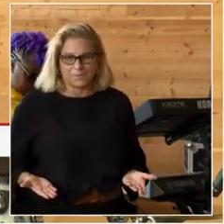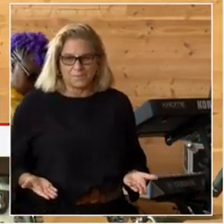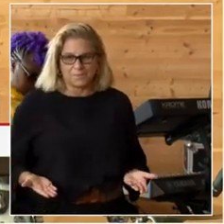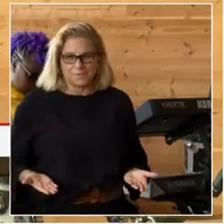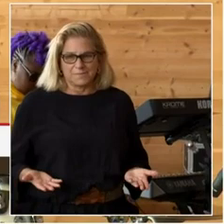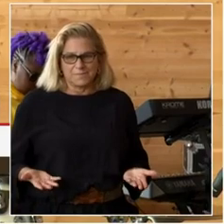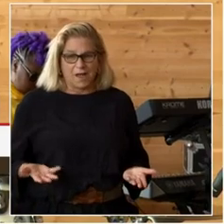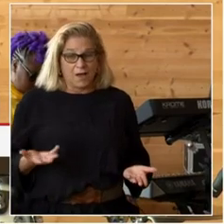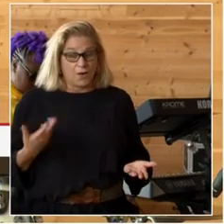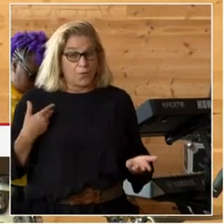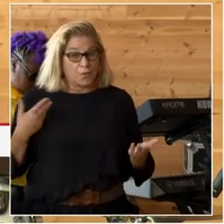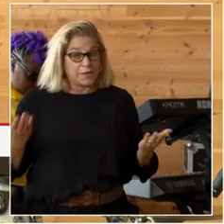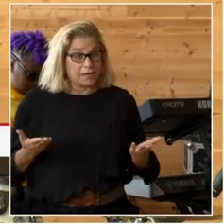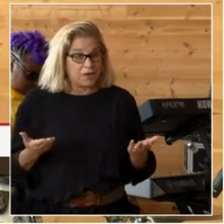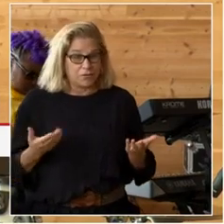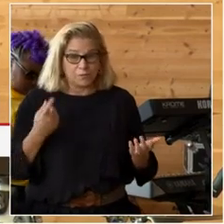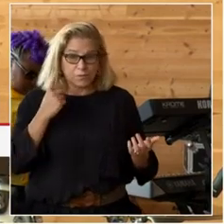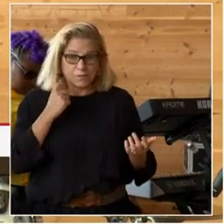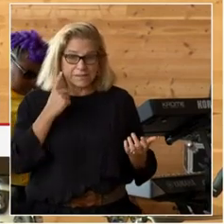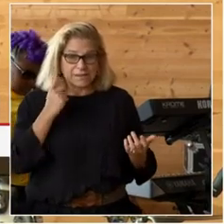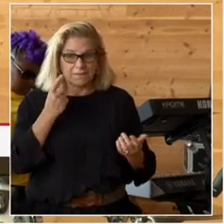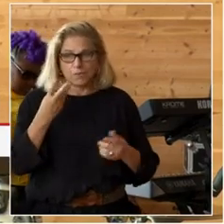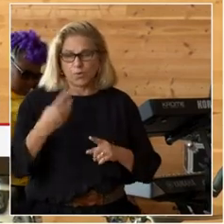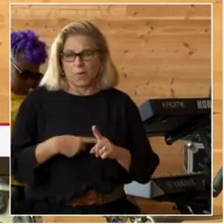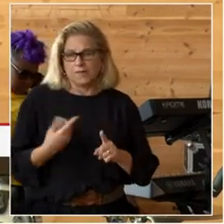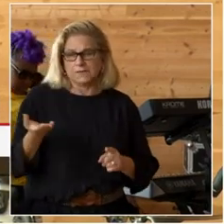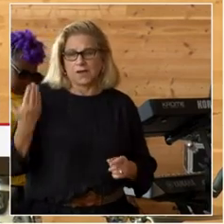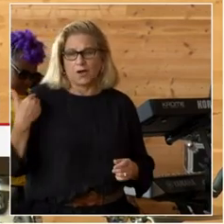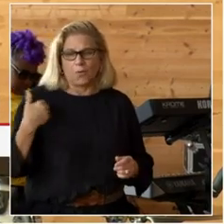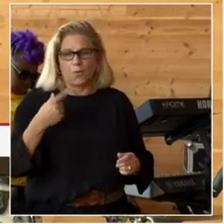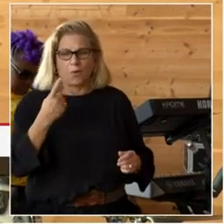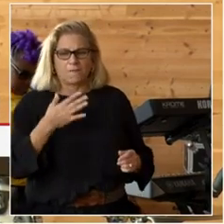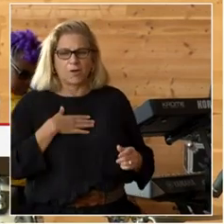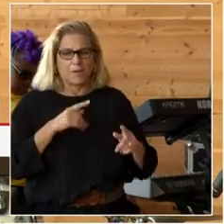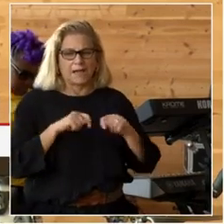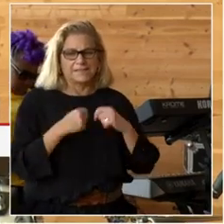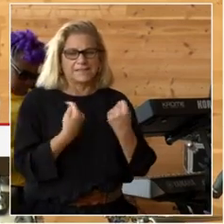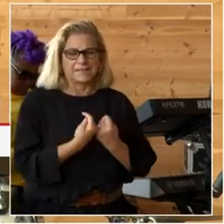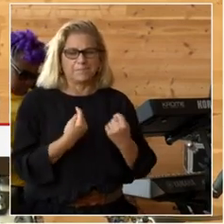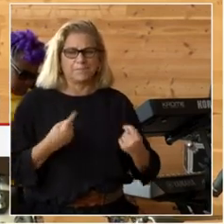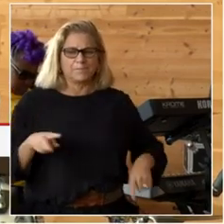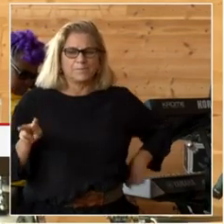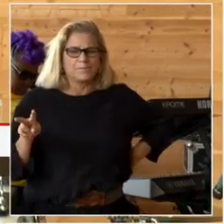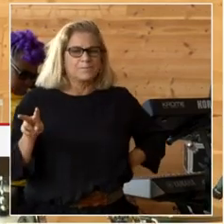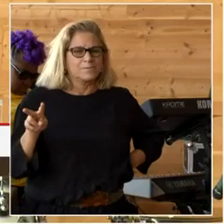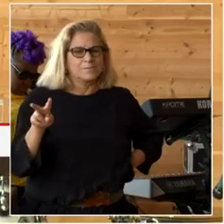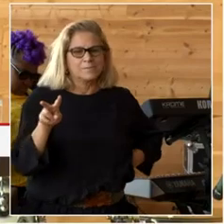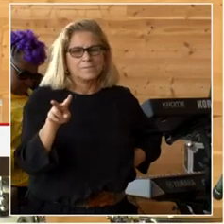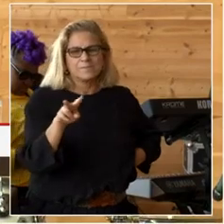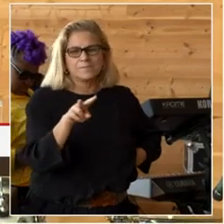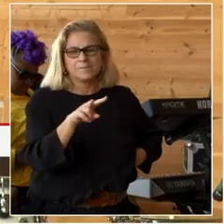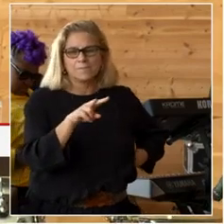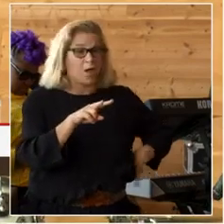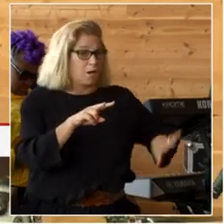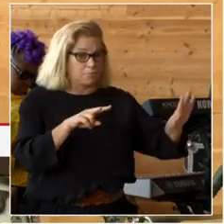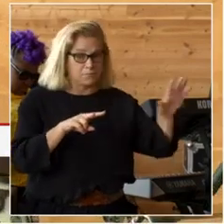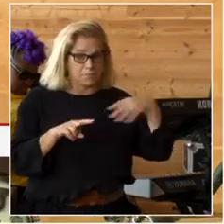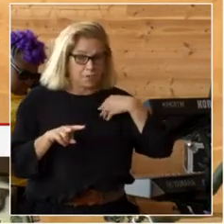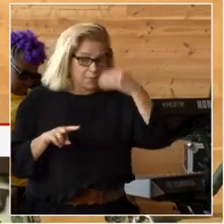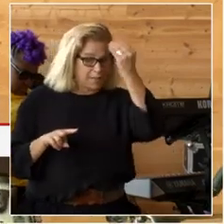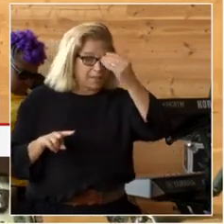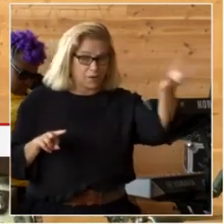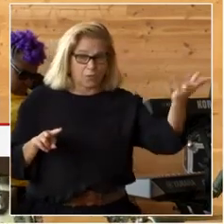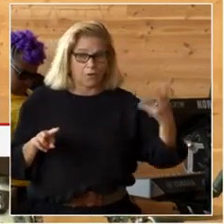were here just a couple of months ago, one of my team announced that we had